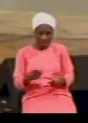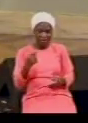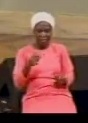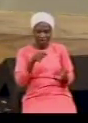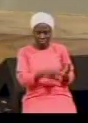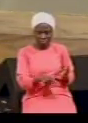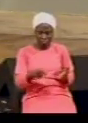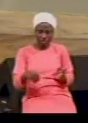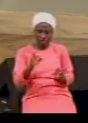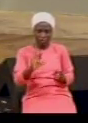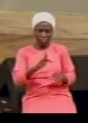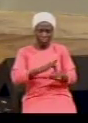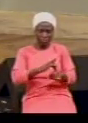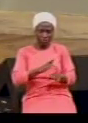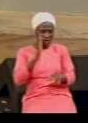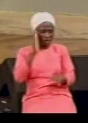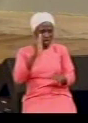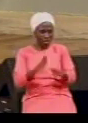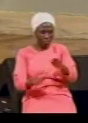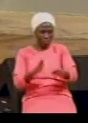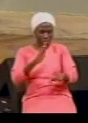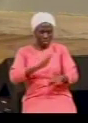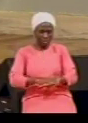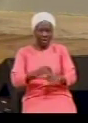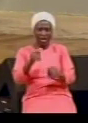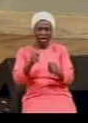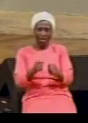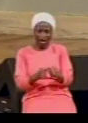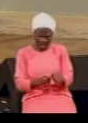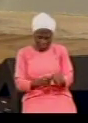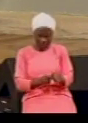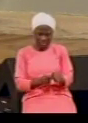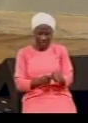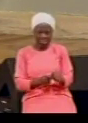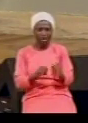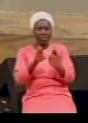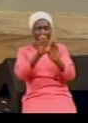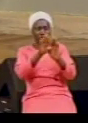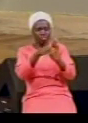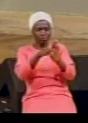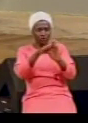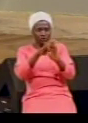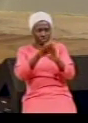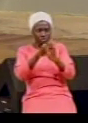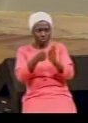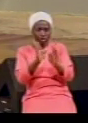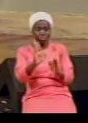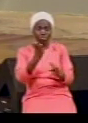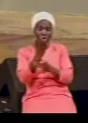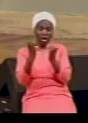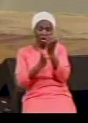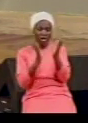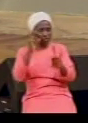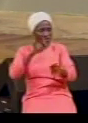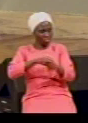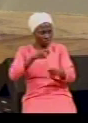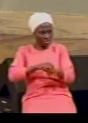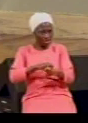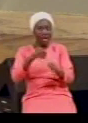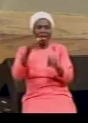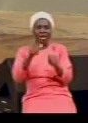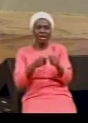shall tread upon, every door your hand will knock at, every sinner you will talk